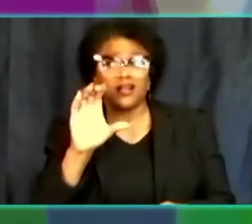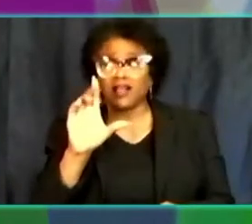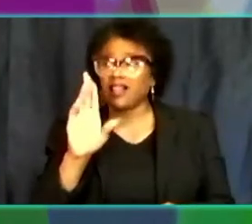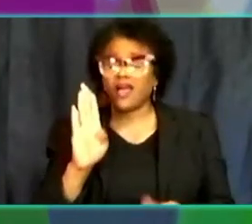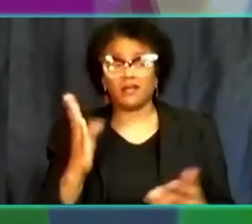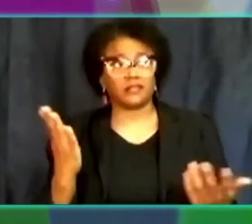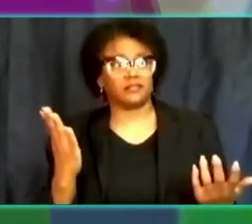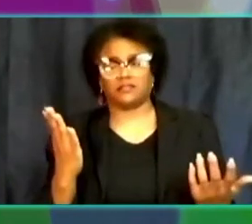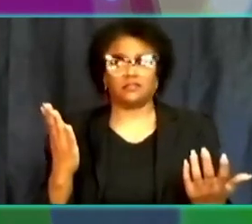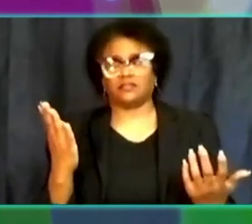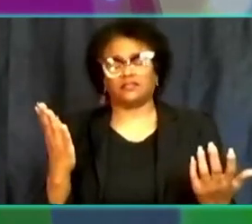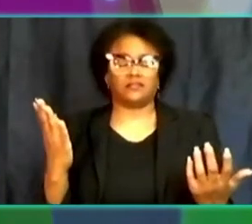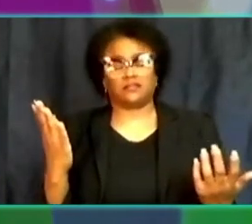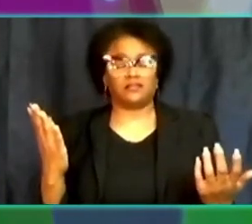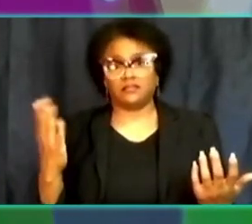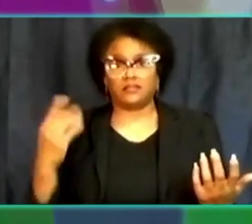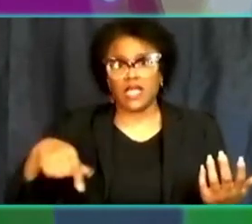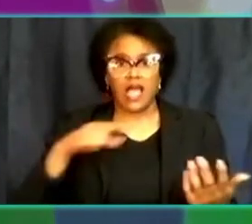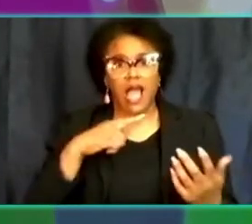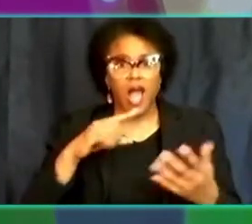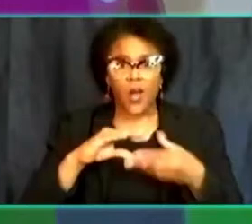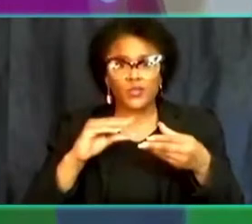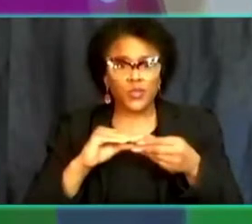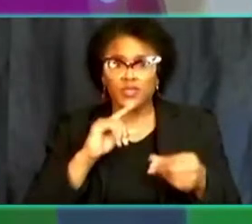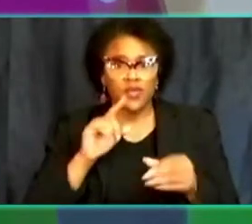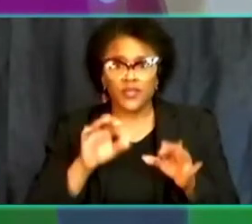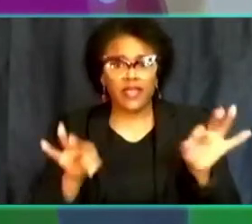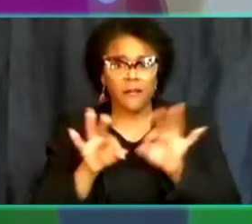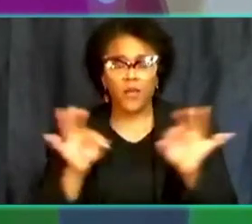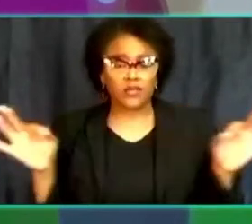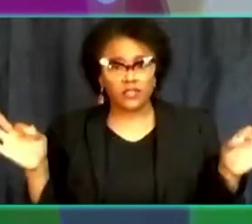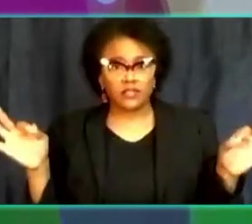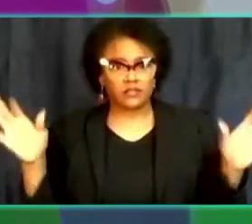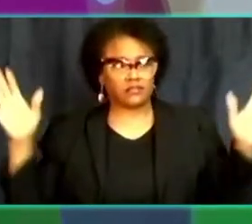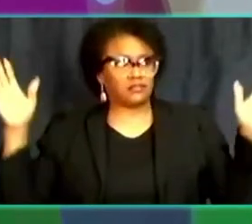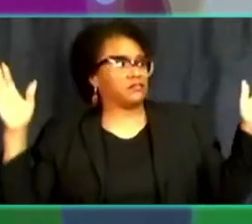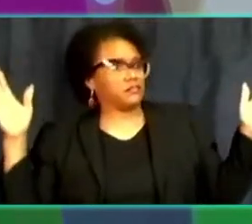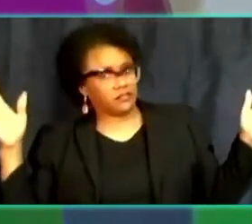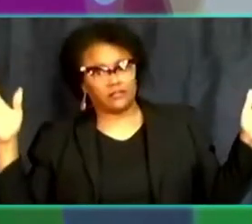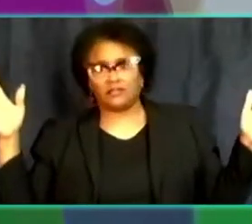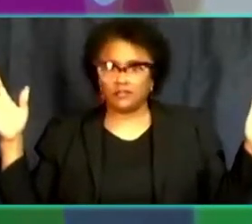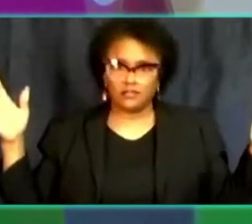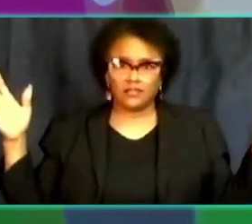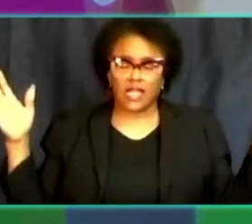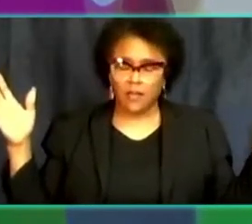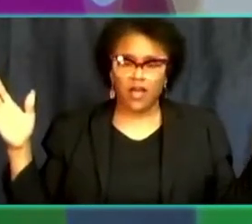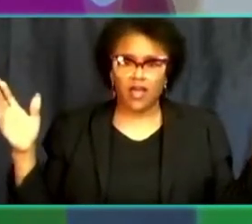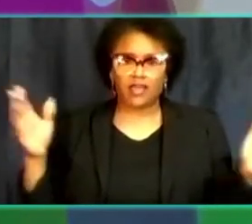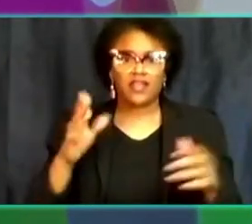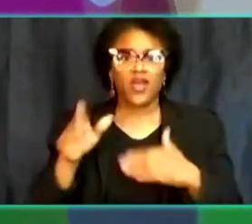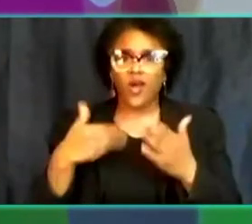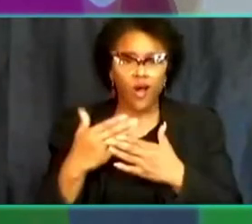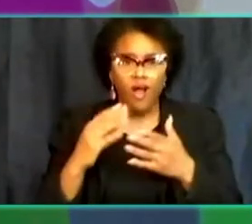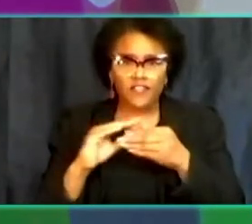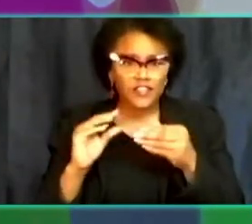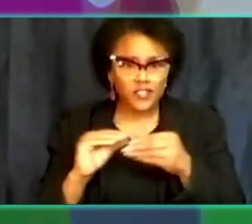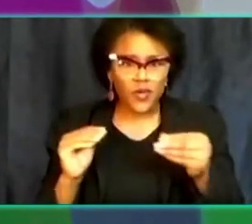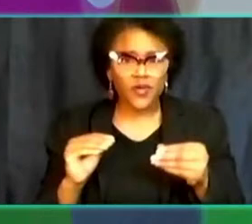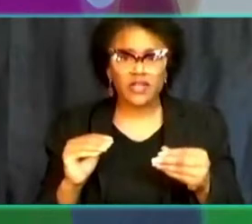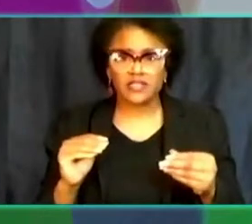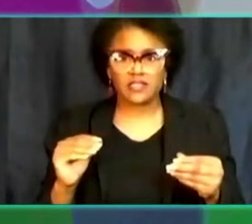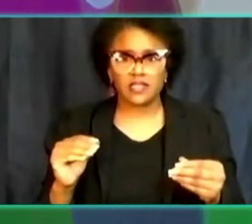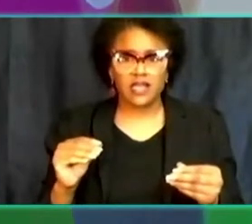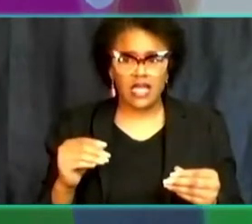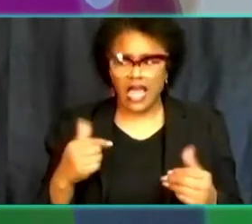all of our stories are important, literally, Wobble D3000 that I created with Savvy Borno, but all of those stories are important, and I don't